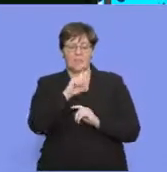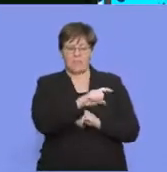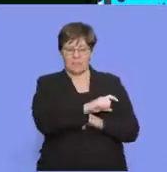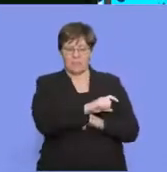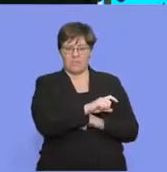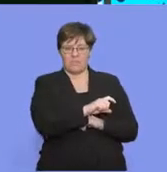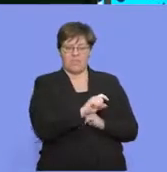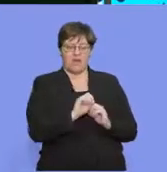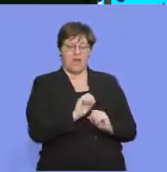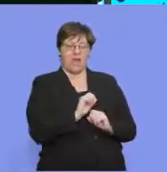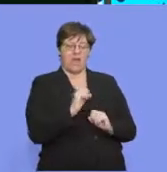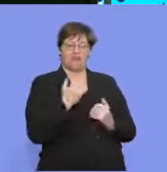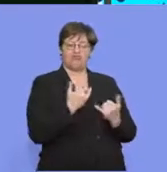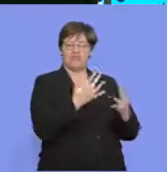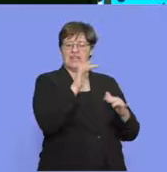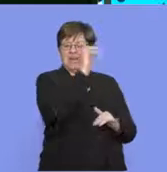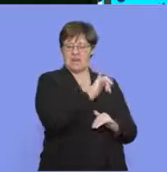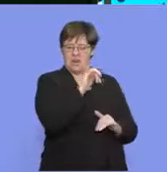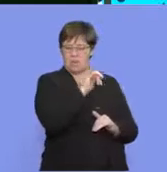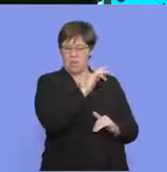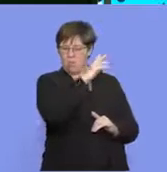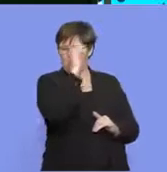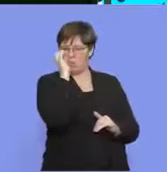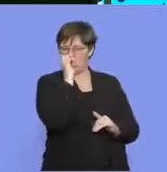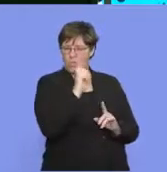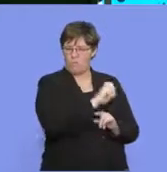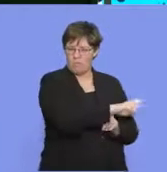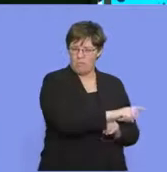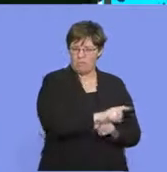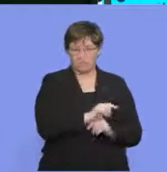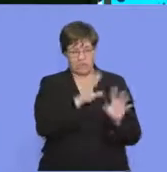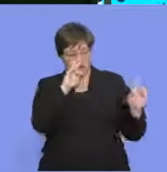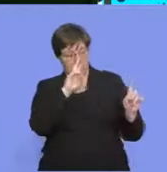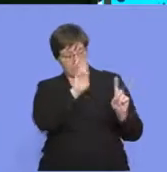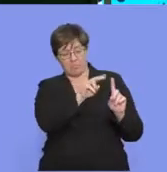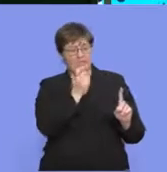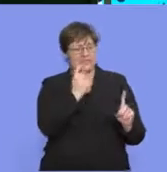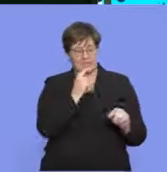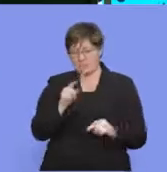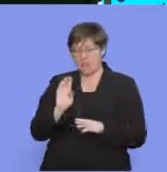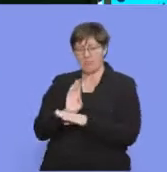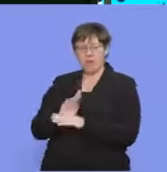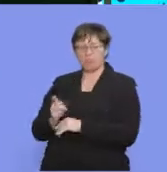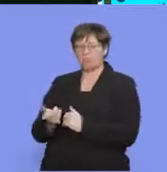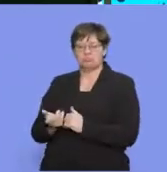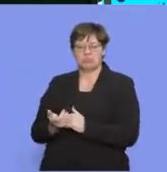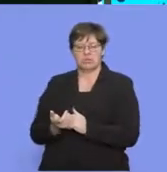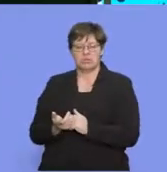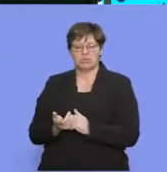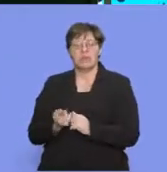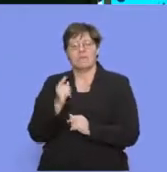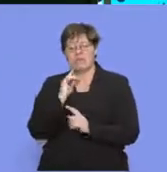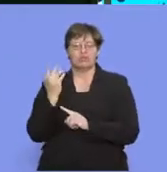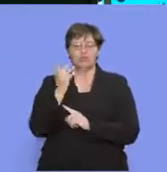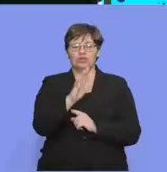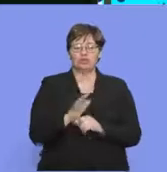where we had the brightly colored greeny, yellow, blue worm as opposed to the brown worm, and they live